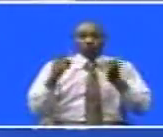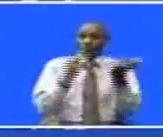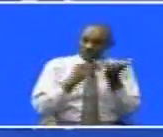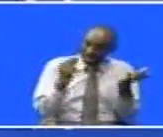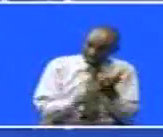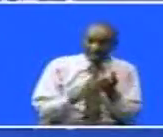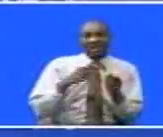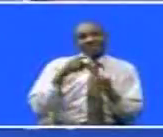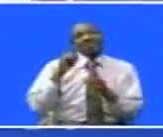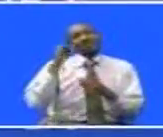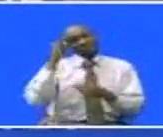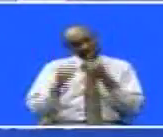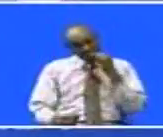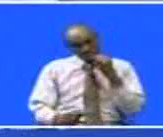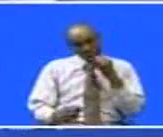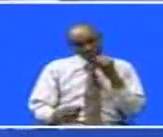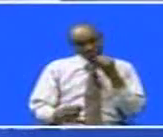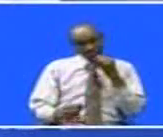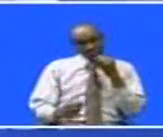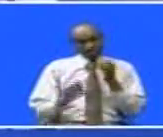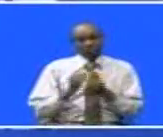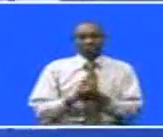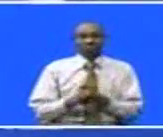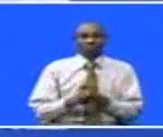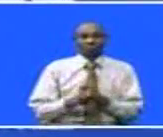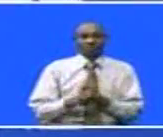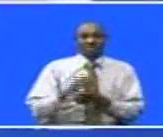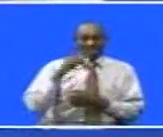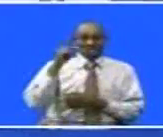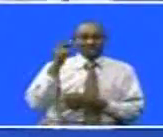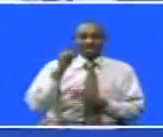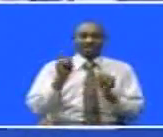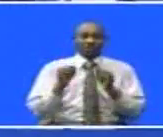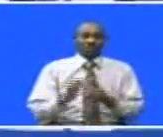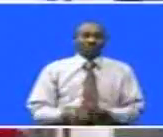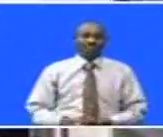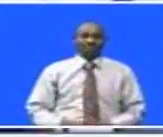end up at the Central African Republic. Timothy Otieno, KTN News.